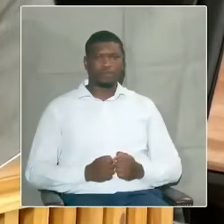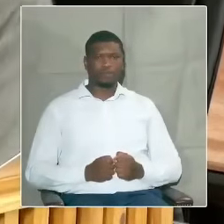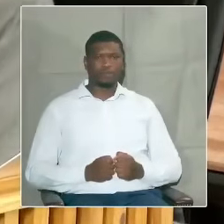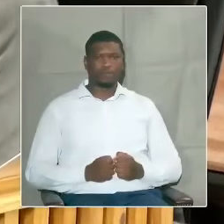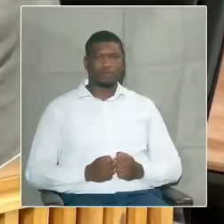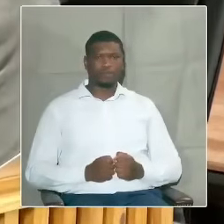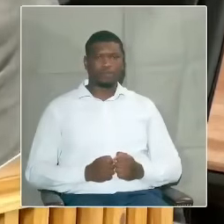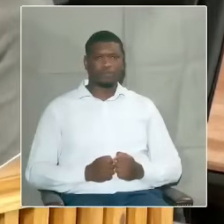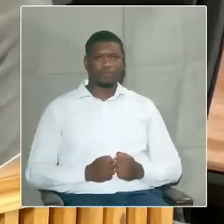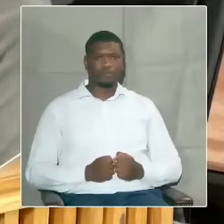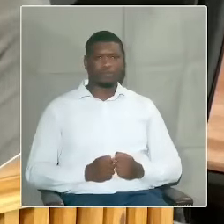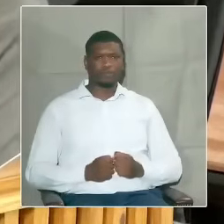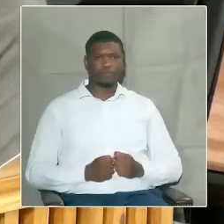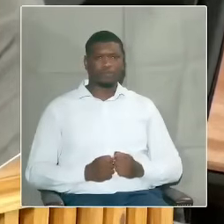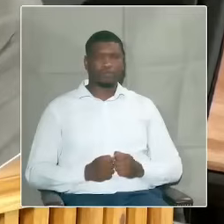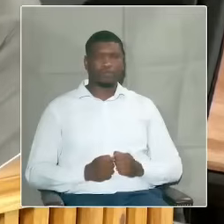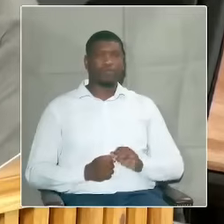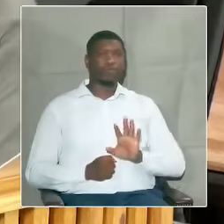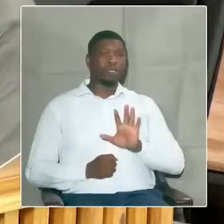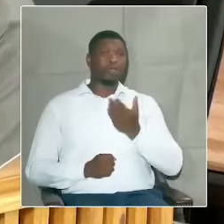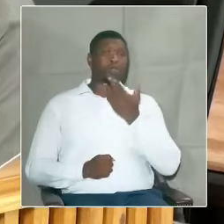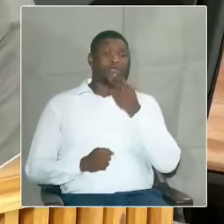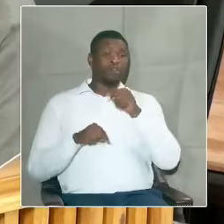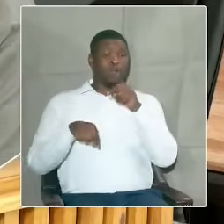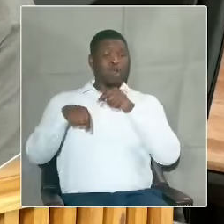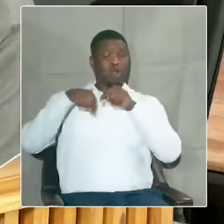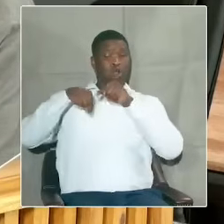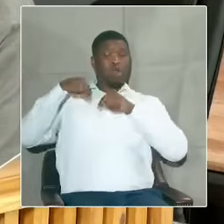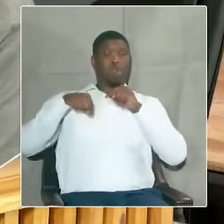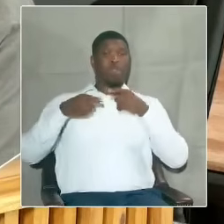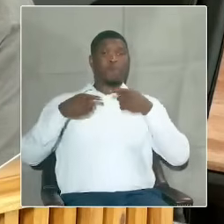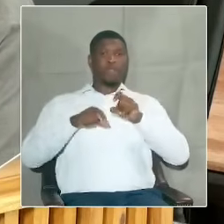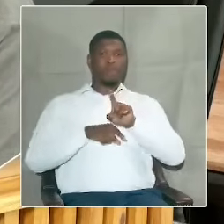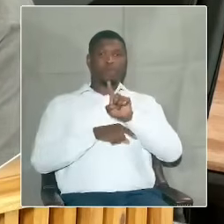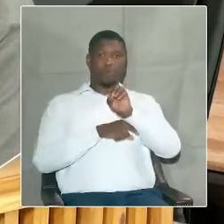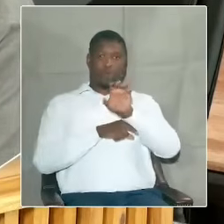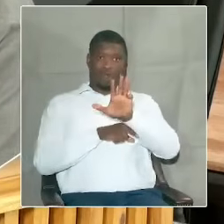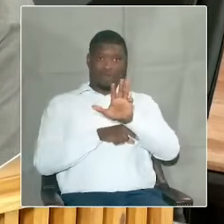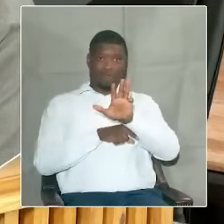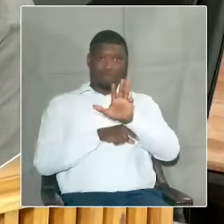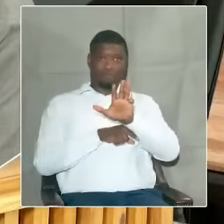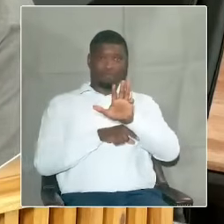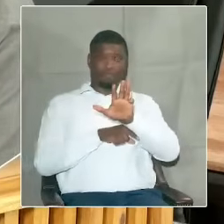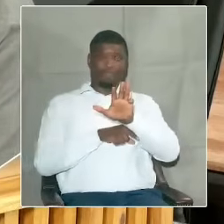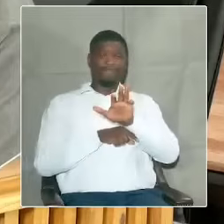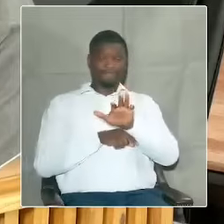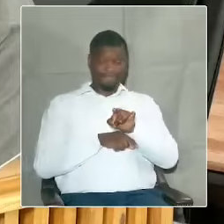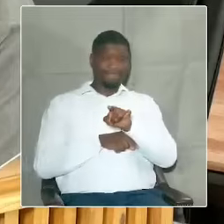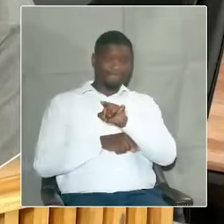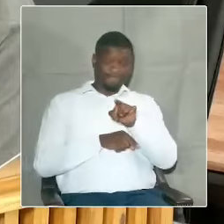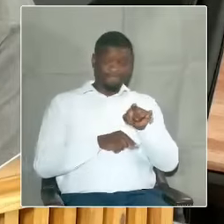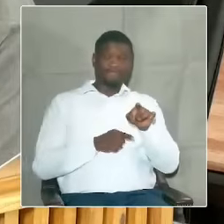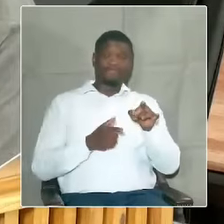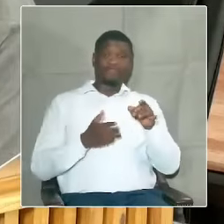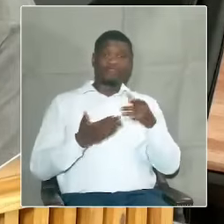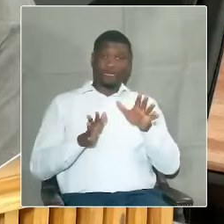before dealing with the contents of the letter, to go back to your paragraph 109, you continue,